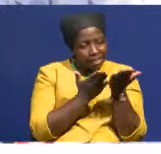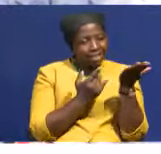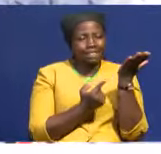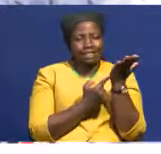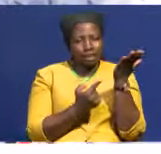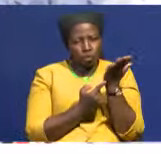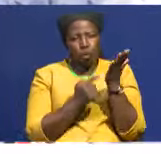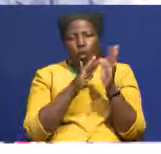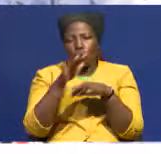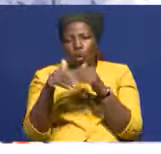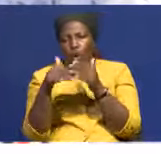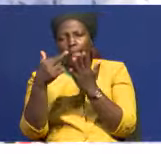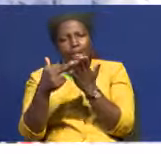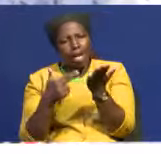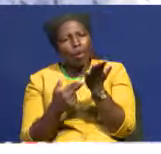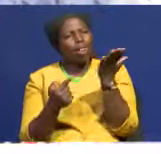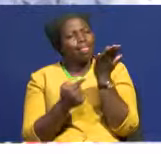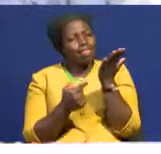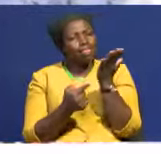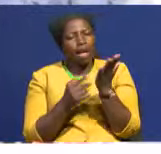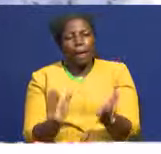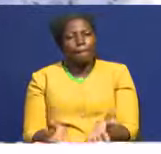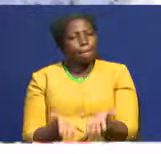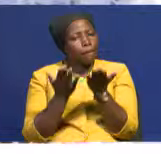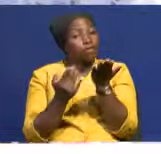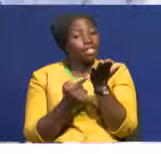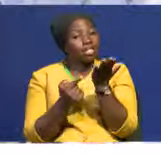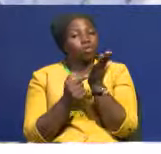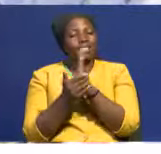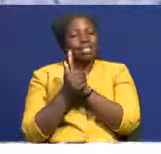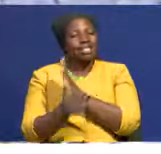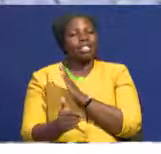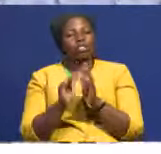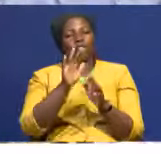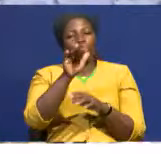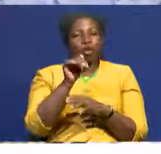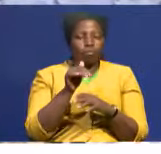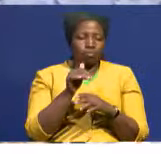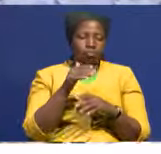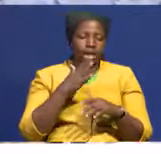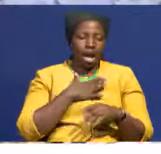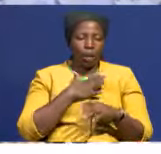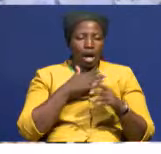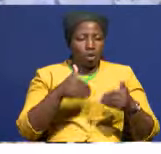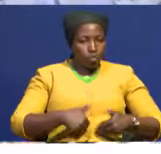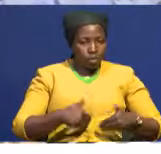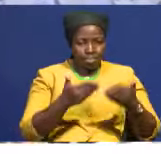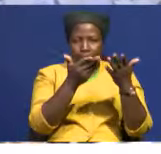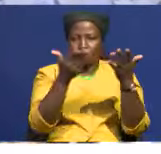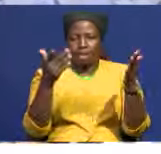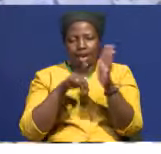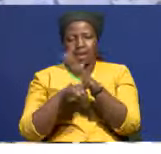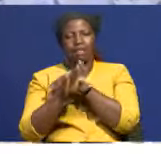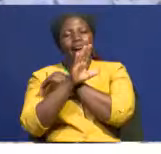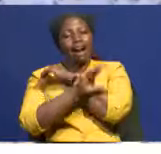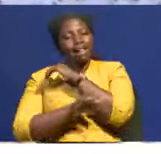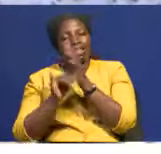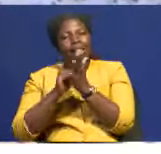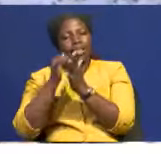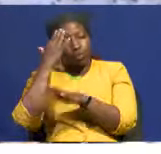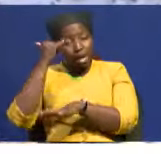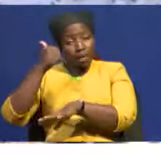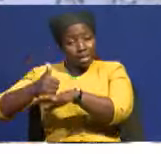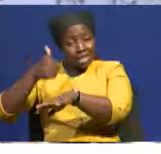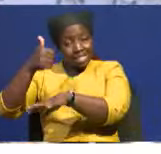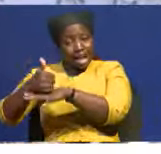records, enhance the level of digital skills all over the country, starting with our youth. That is why we are establishing in each and